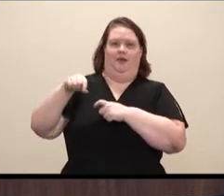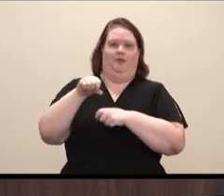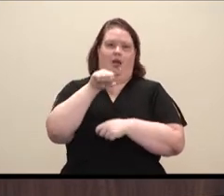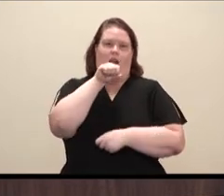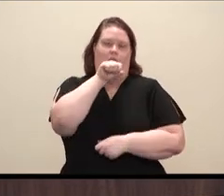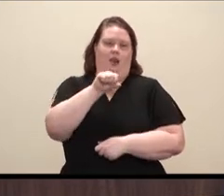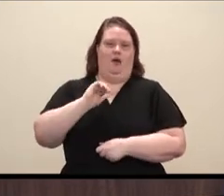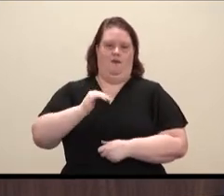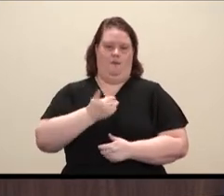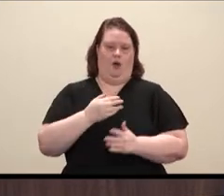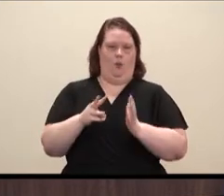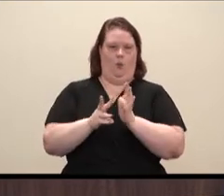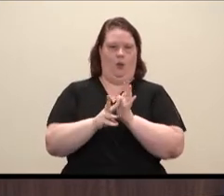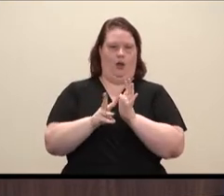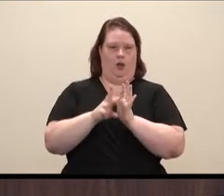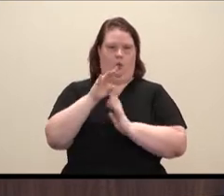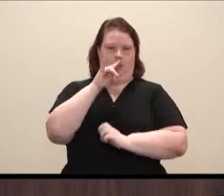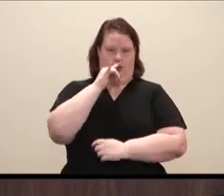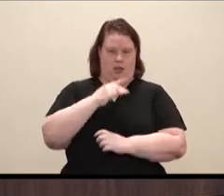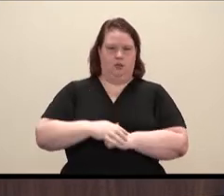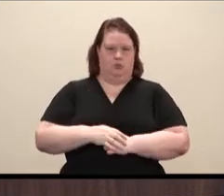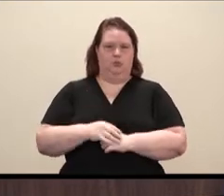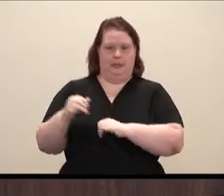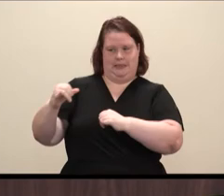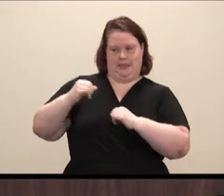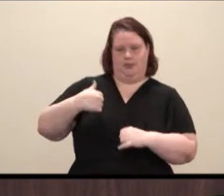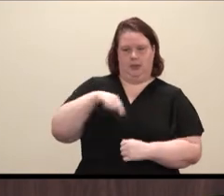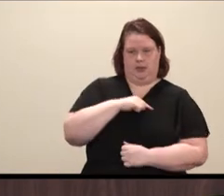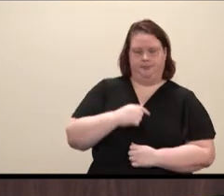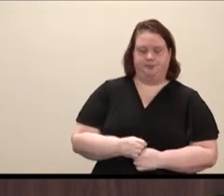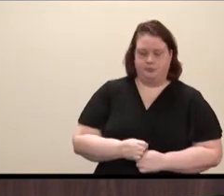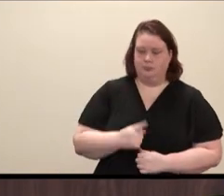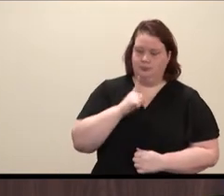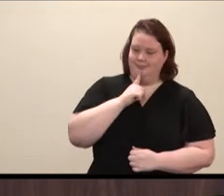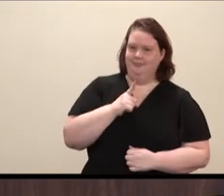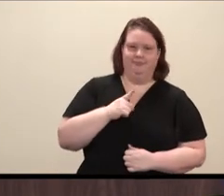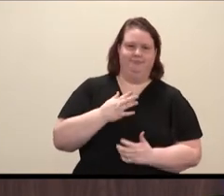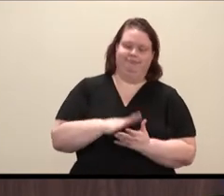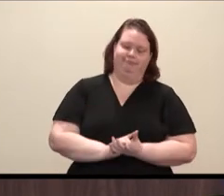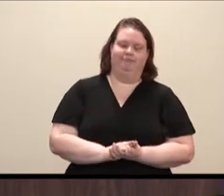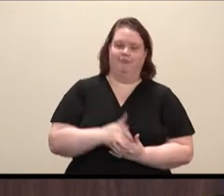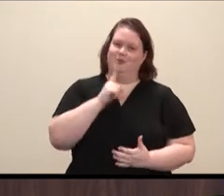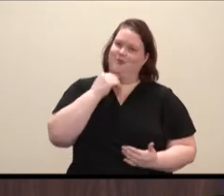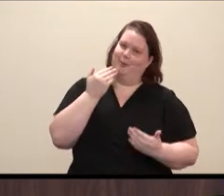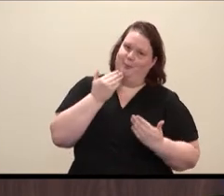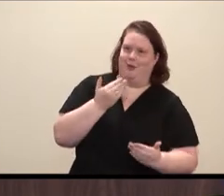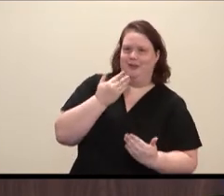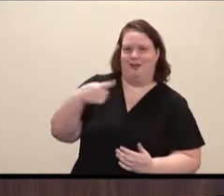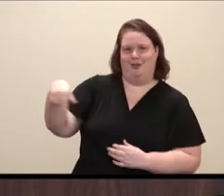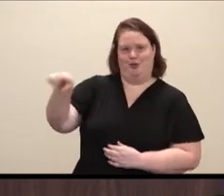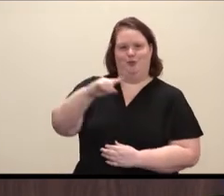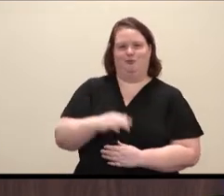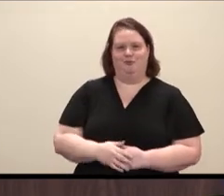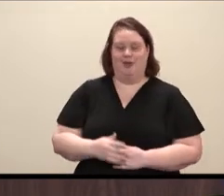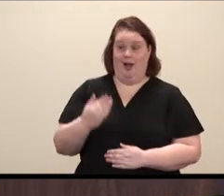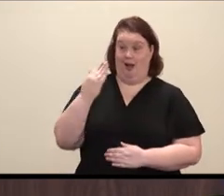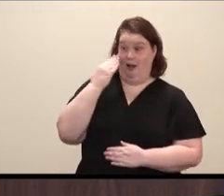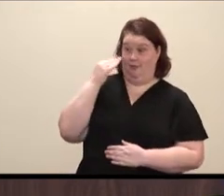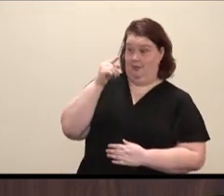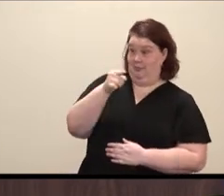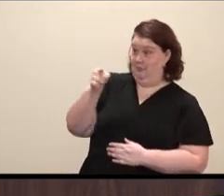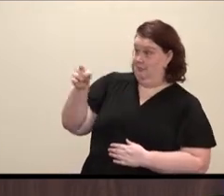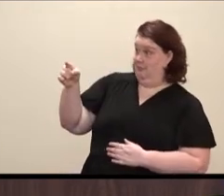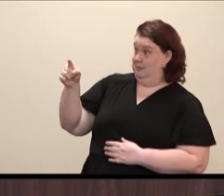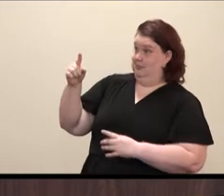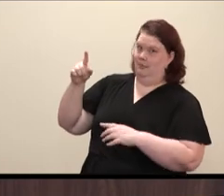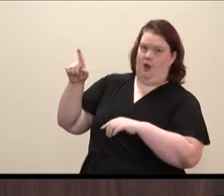so it's been a delight to have that. And so I really do appreciate you. I've known many of you longer